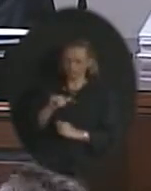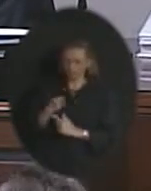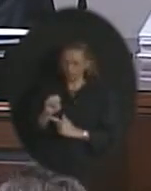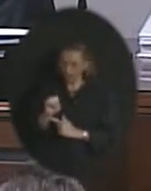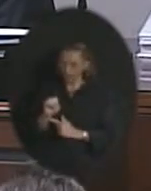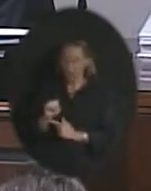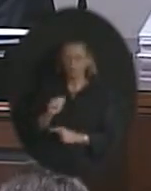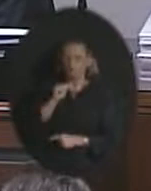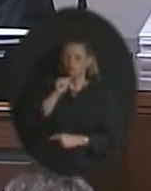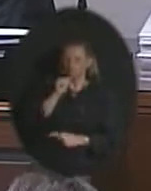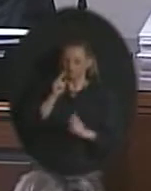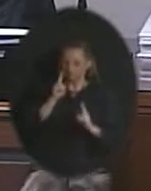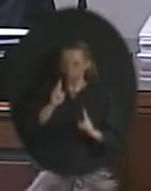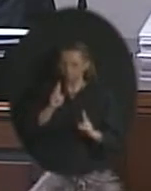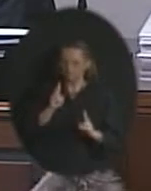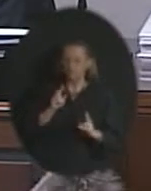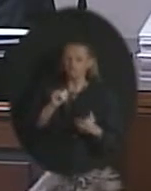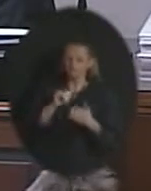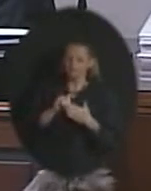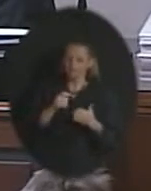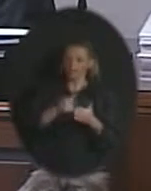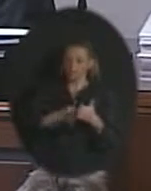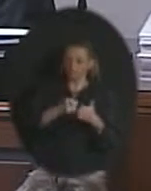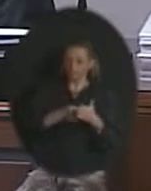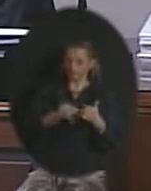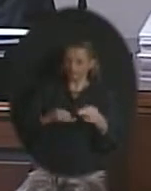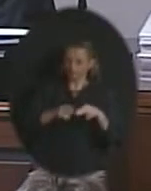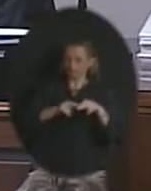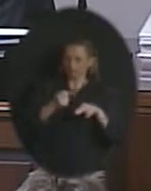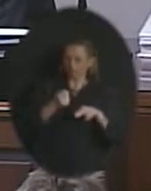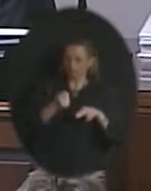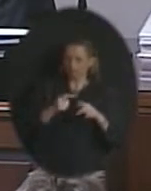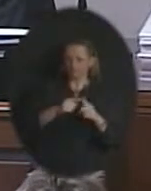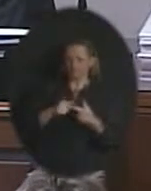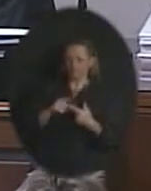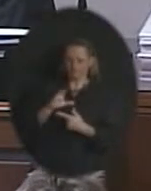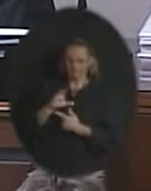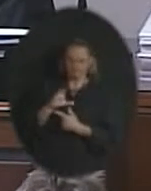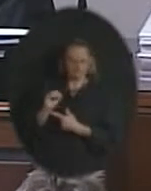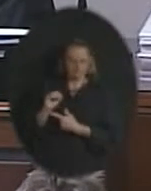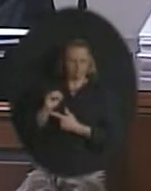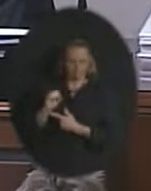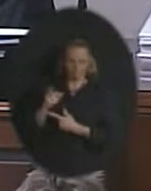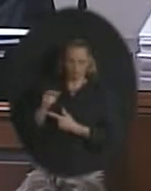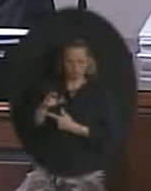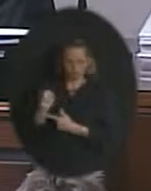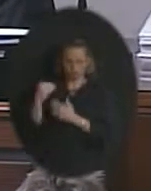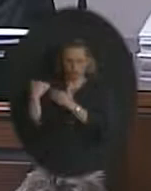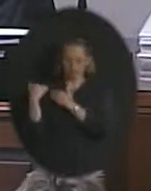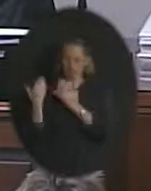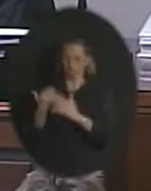That went up just a little bit in premium. And then we have a fiduciary liability through Chubb.